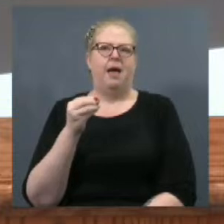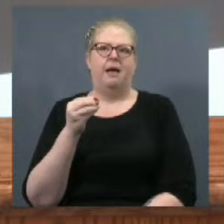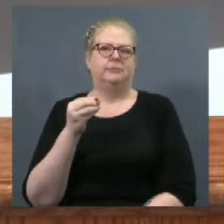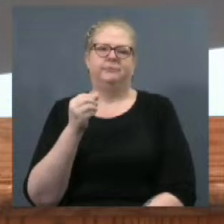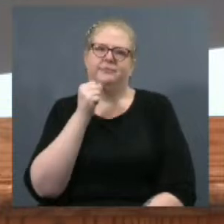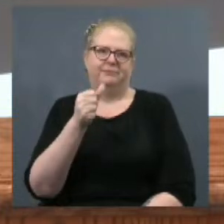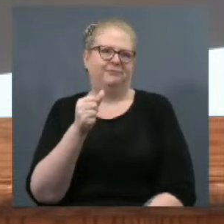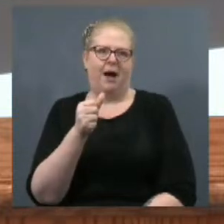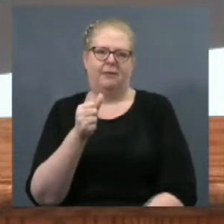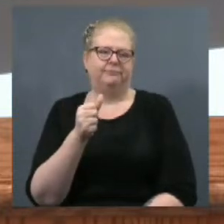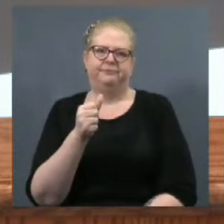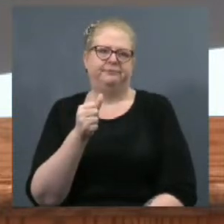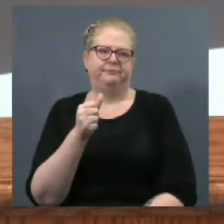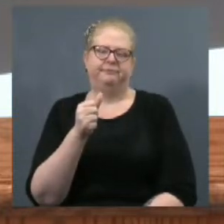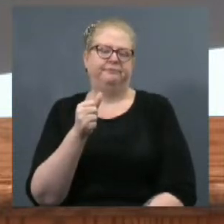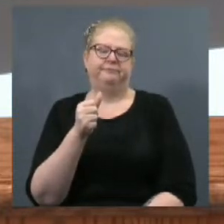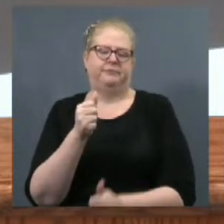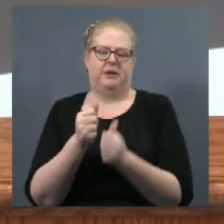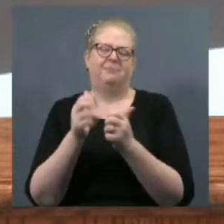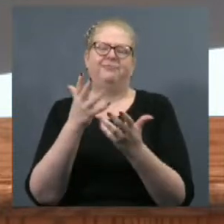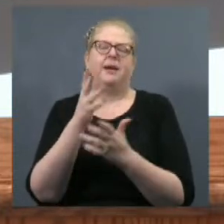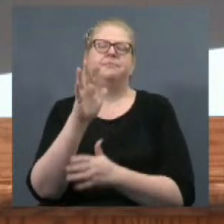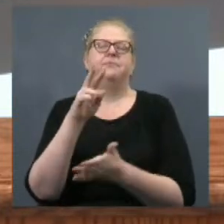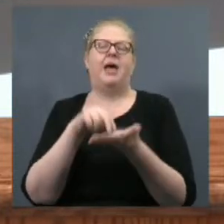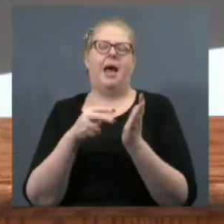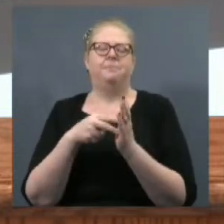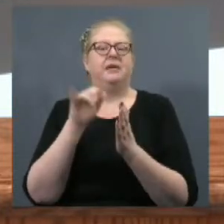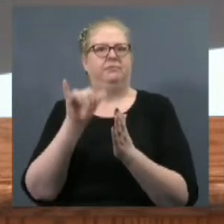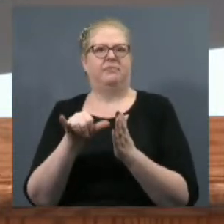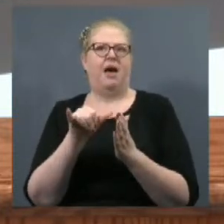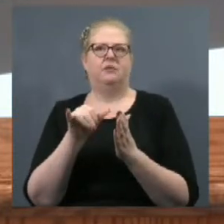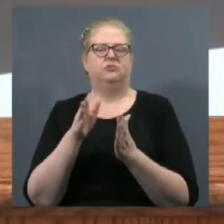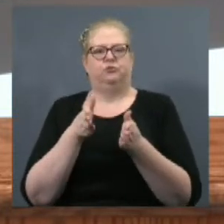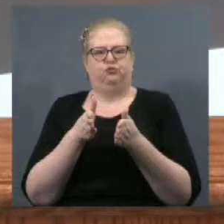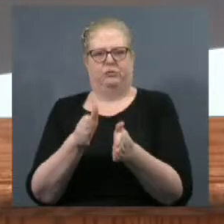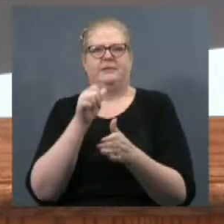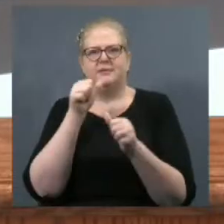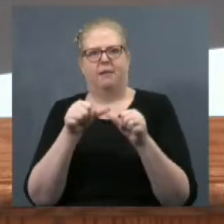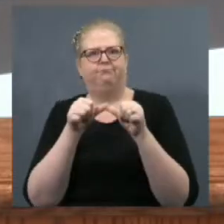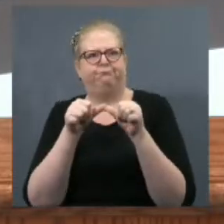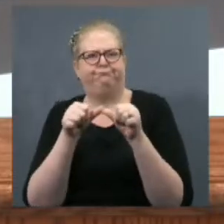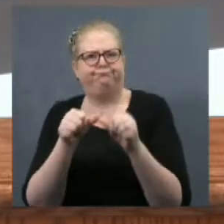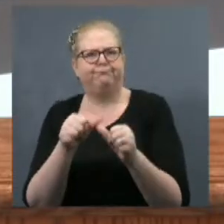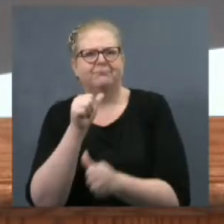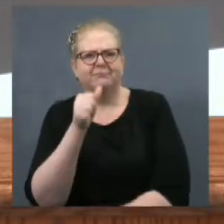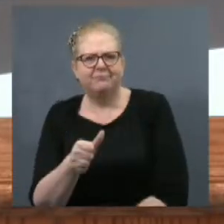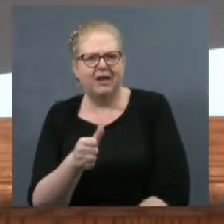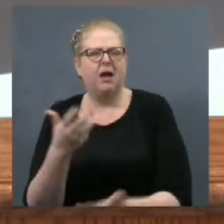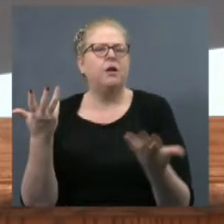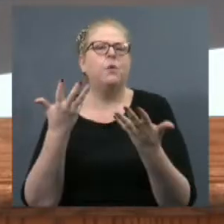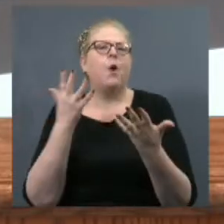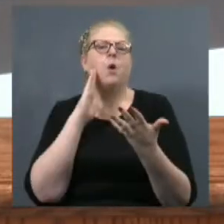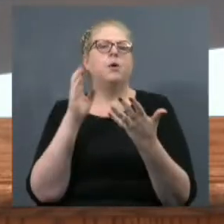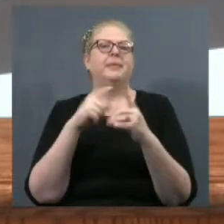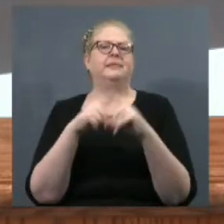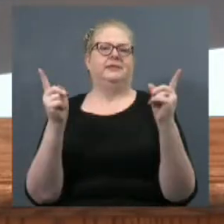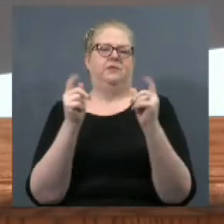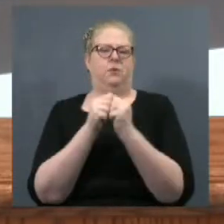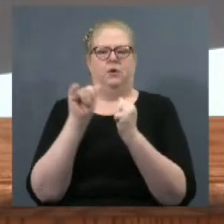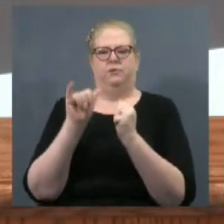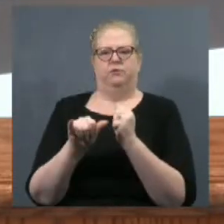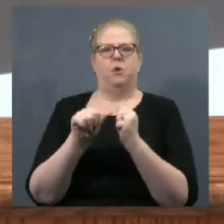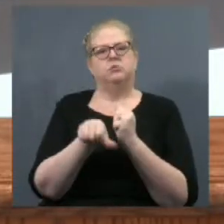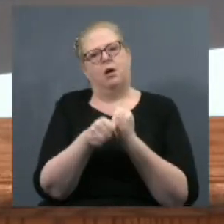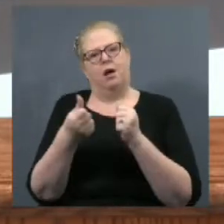competed. I mean, not held up. The question is, what are you guys going to do different with these arterials? I